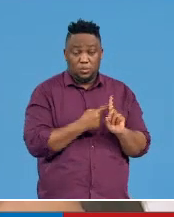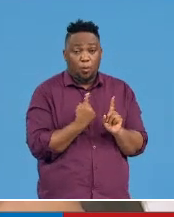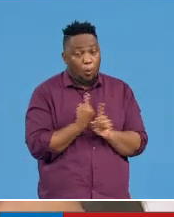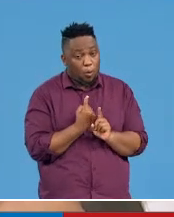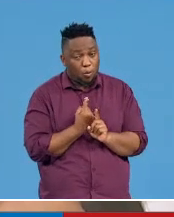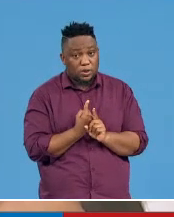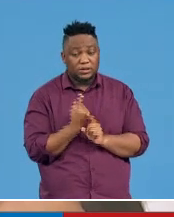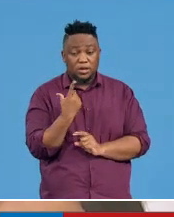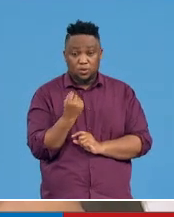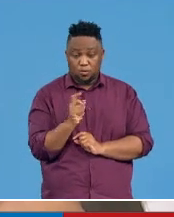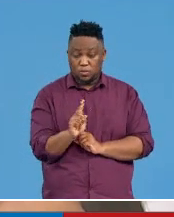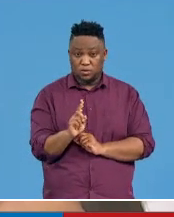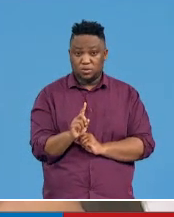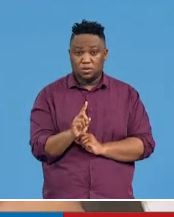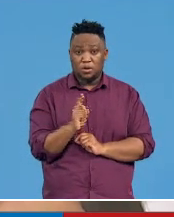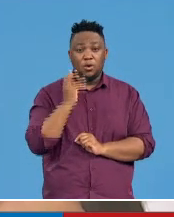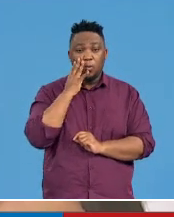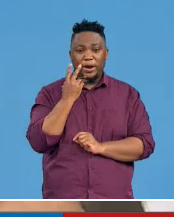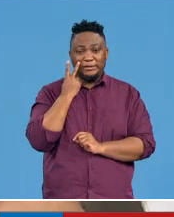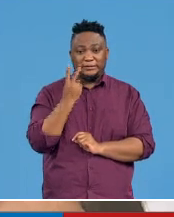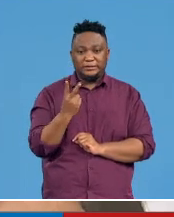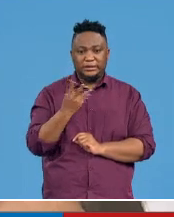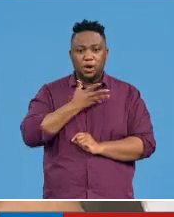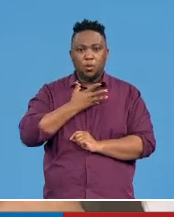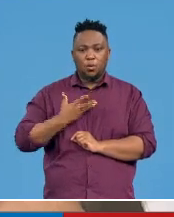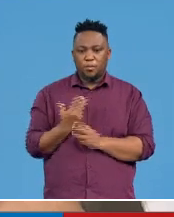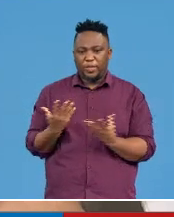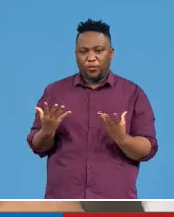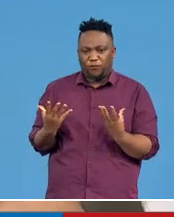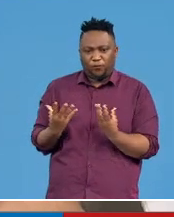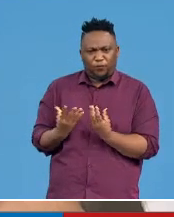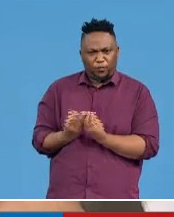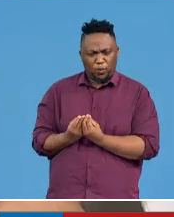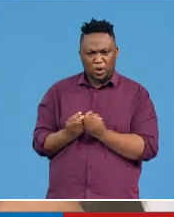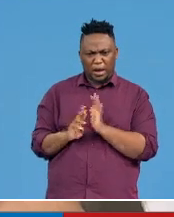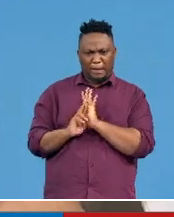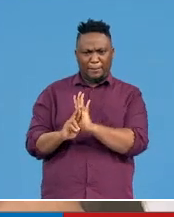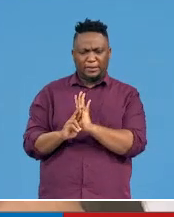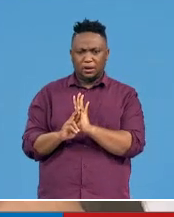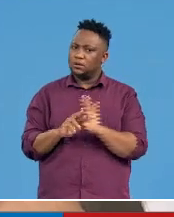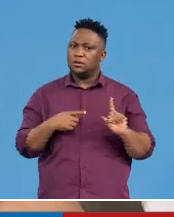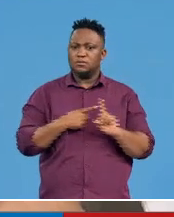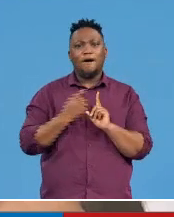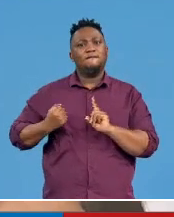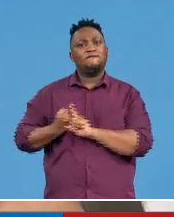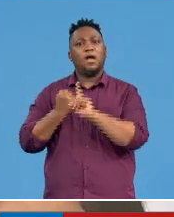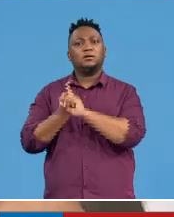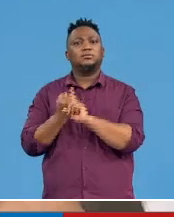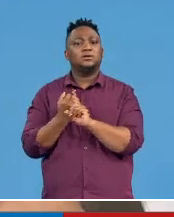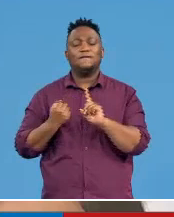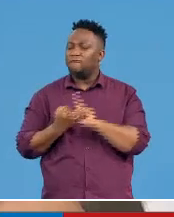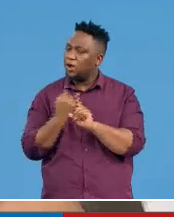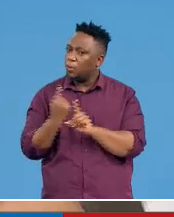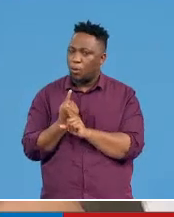confront inadequate representation of women in the structures of the African National